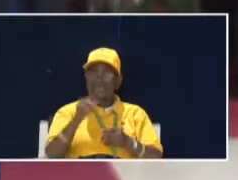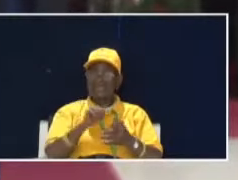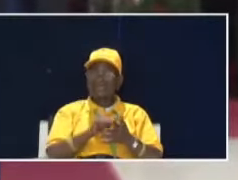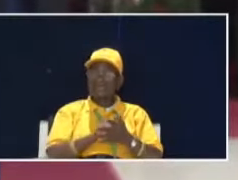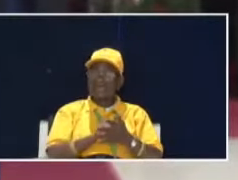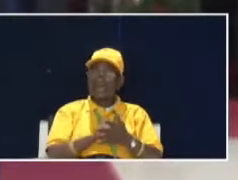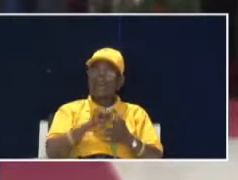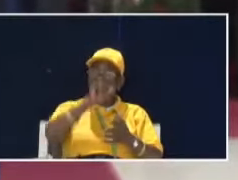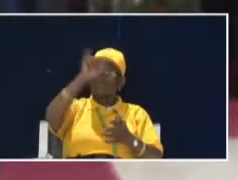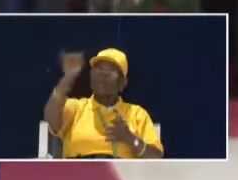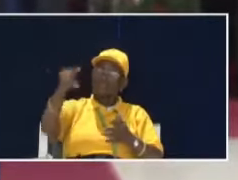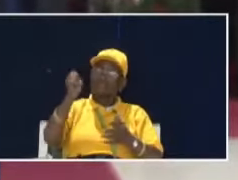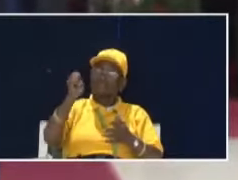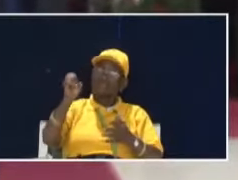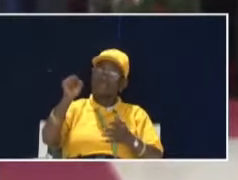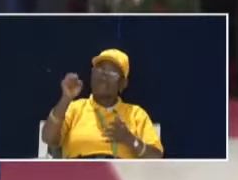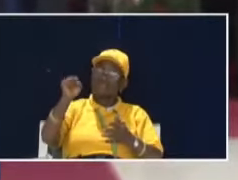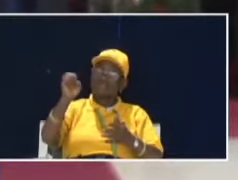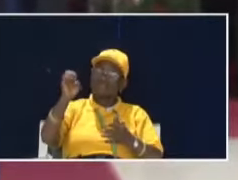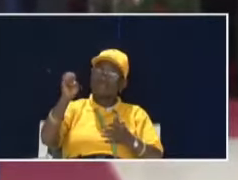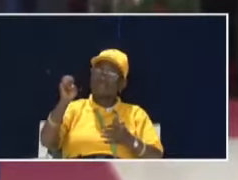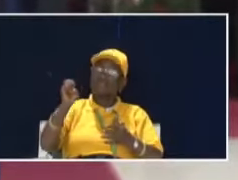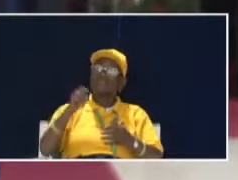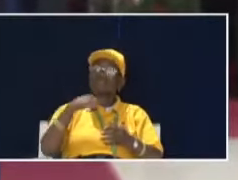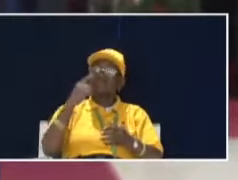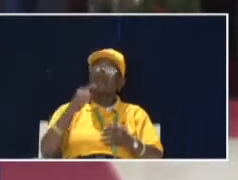Jesse sent somebody to go and bring